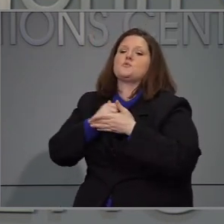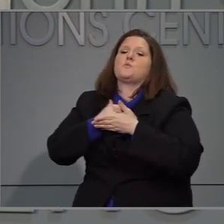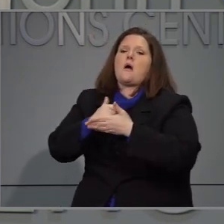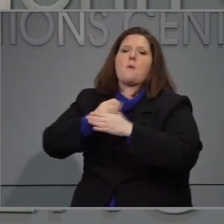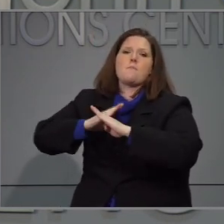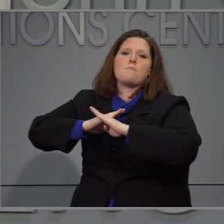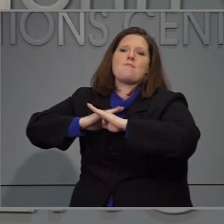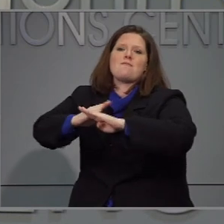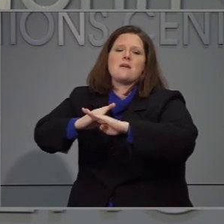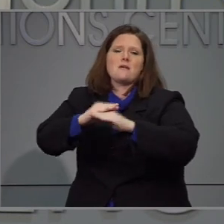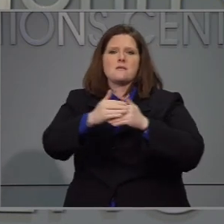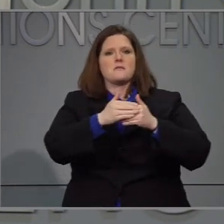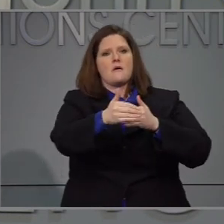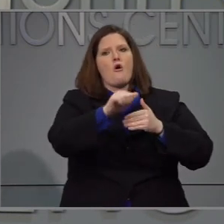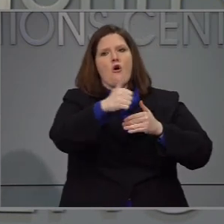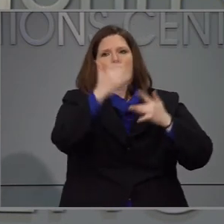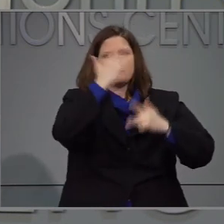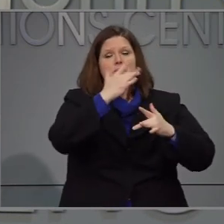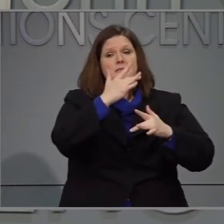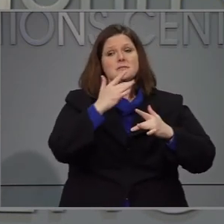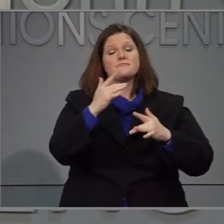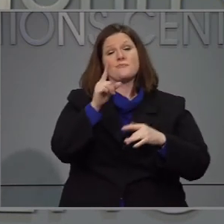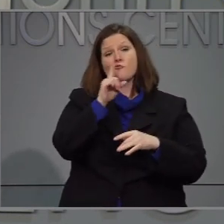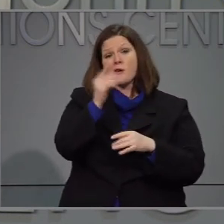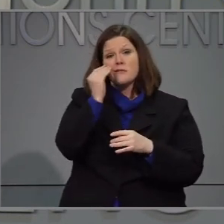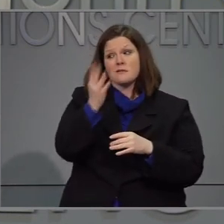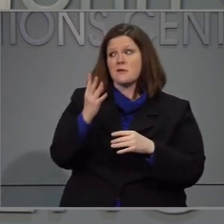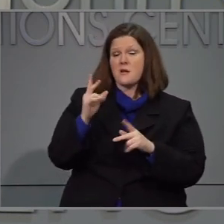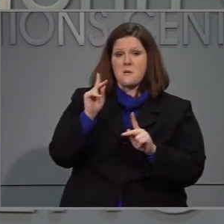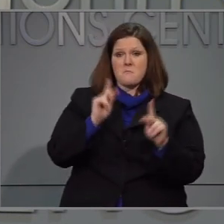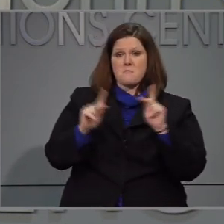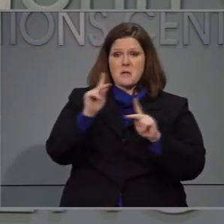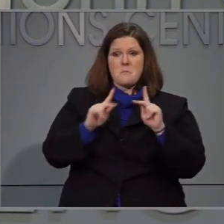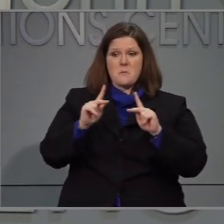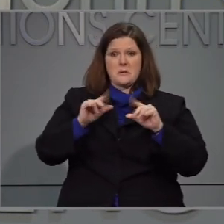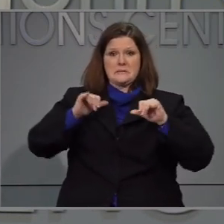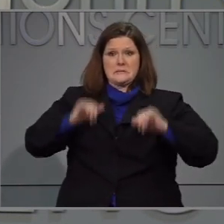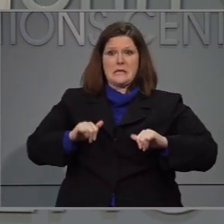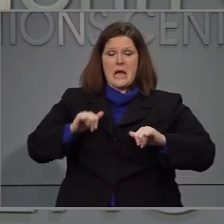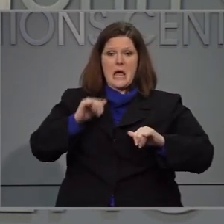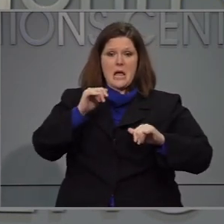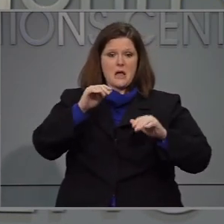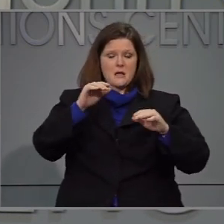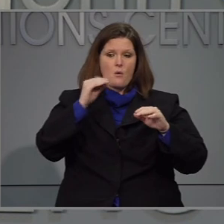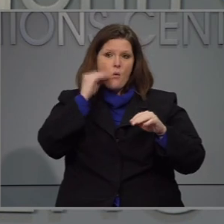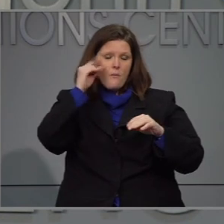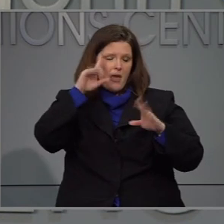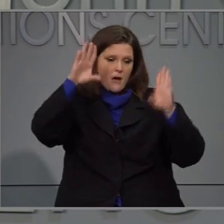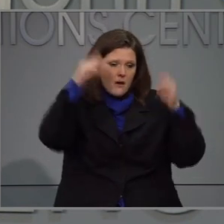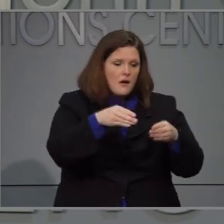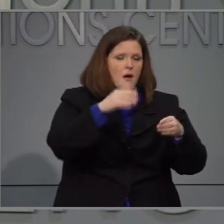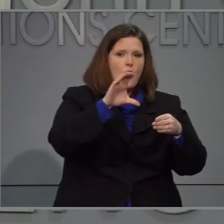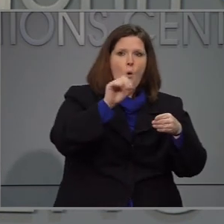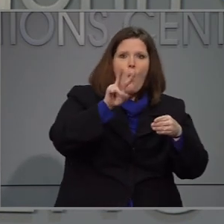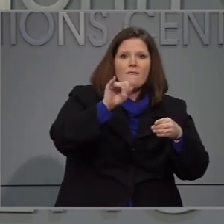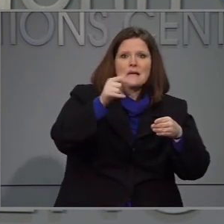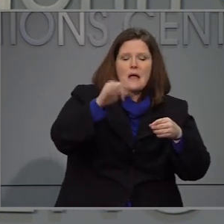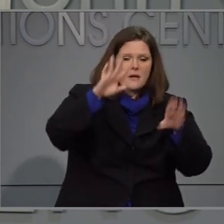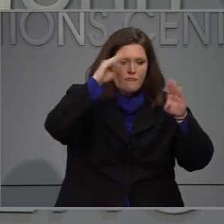care, which has been lagging a bit since people have been so focused on COVID-19. And